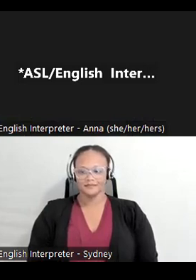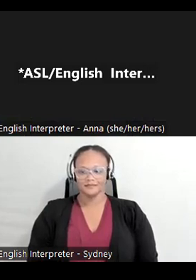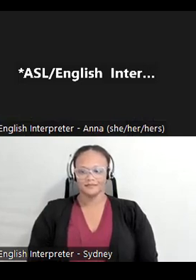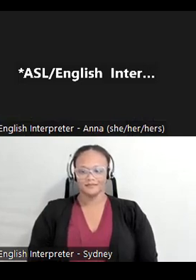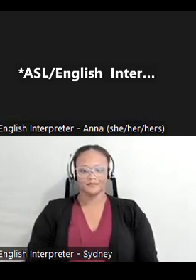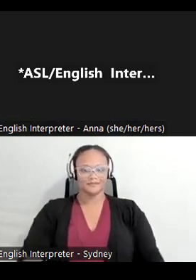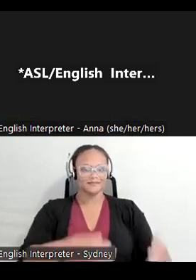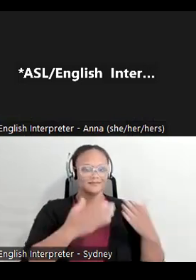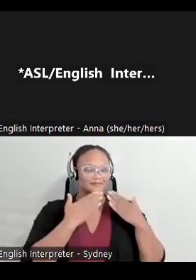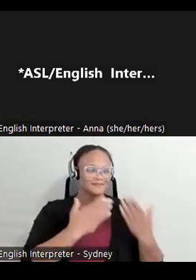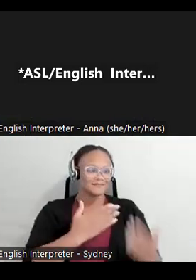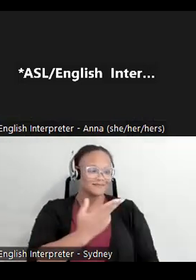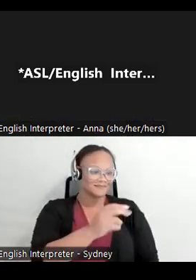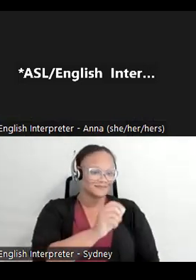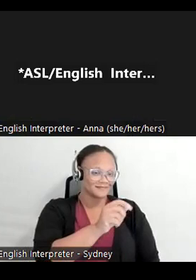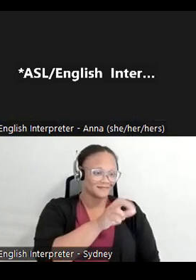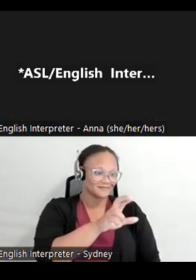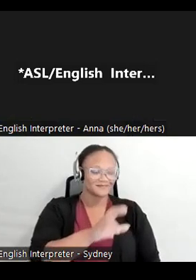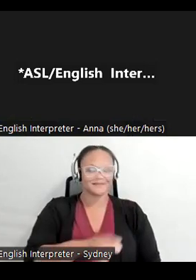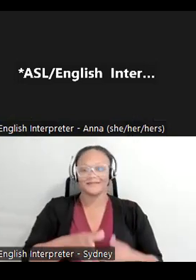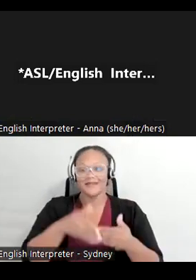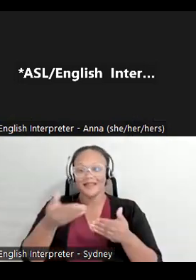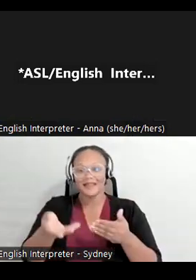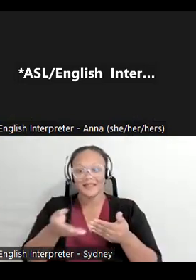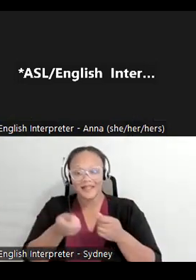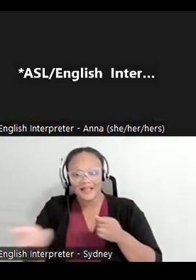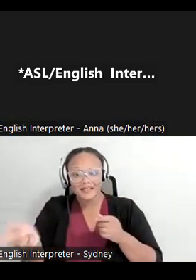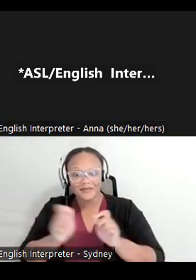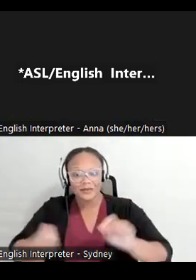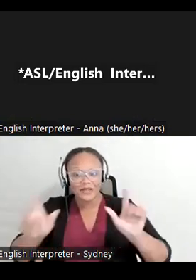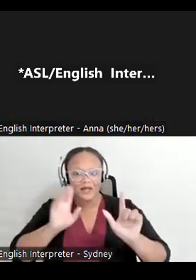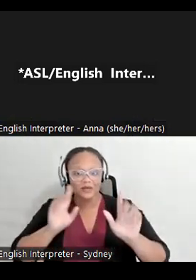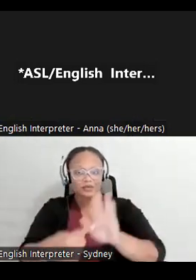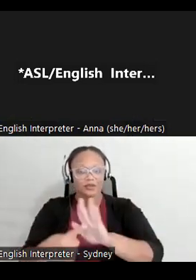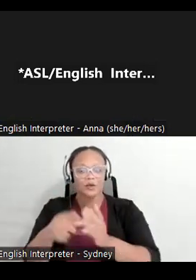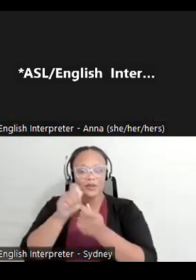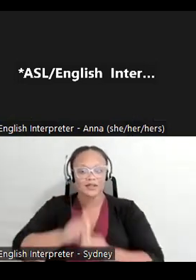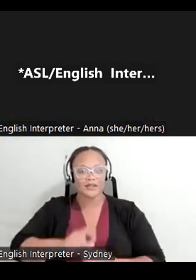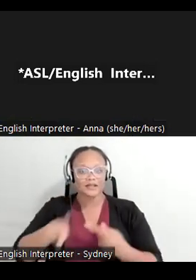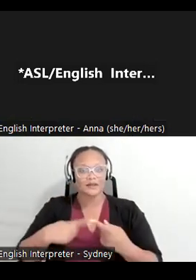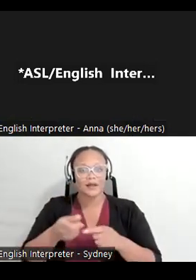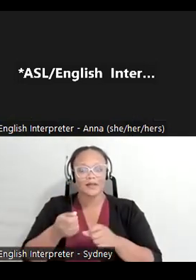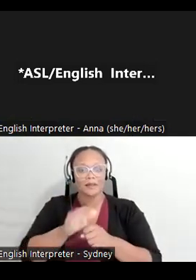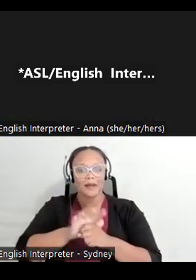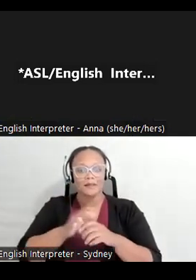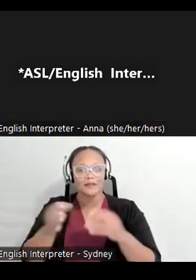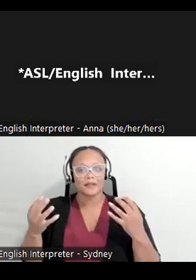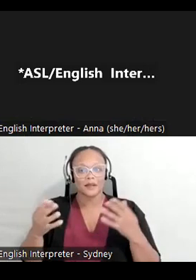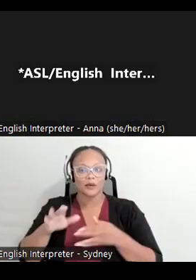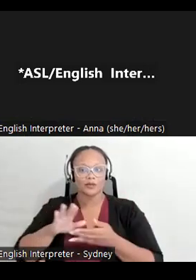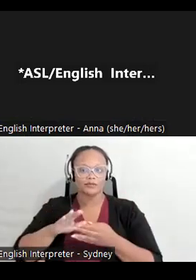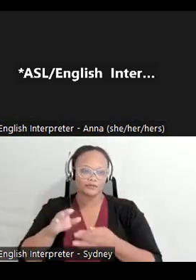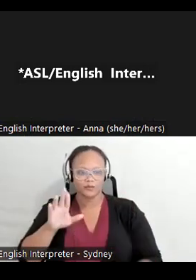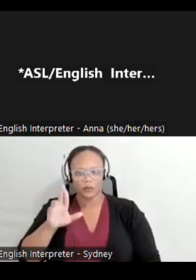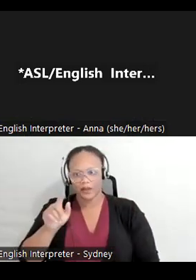Thanks, Heather. Over the next few slides, we will share details about California's pandemic relief programs for childcare.